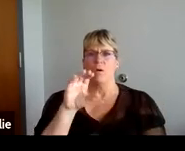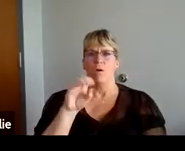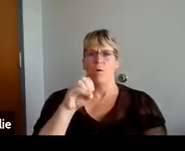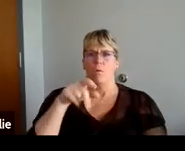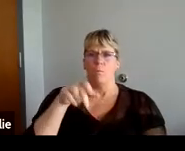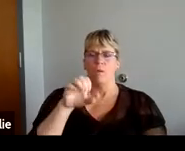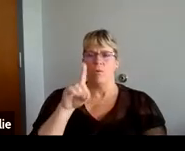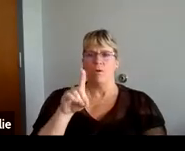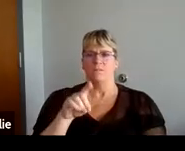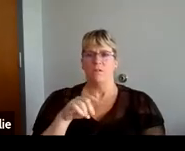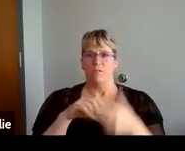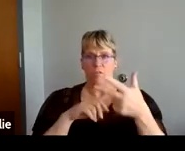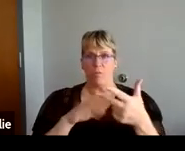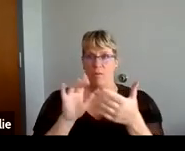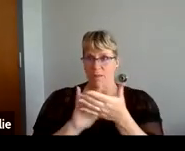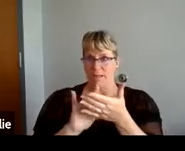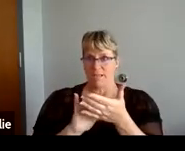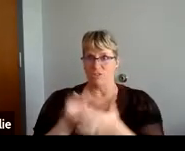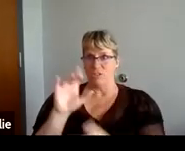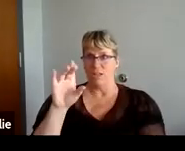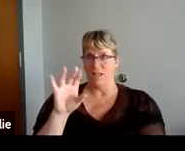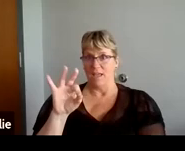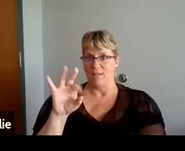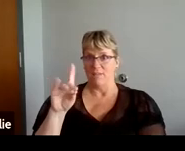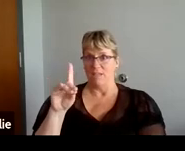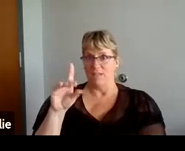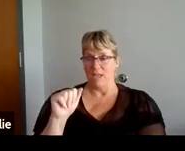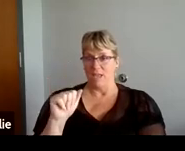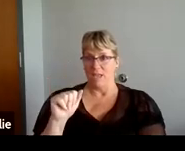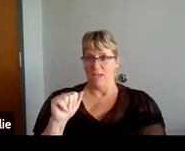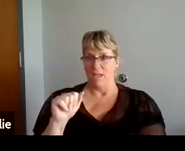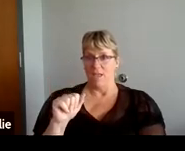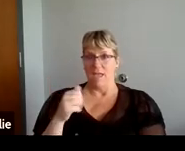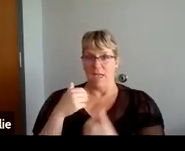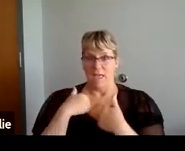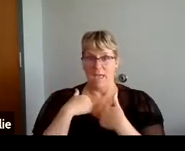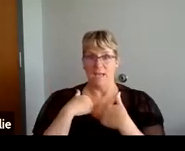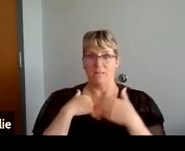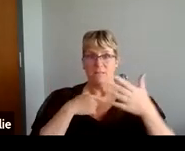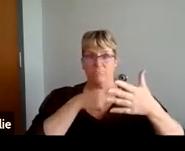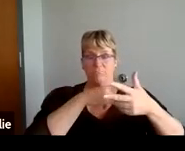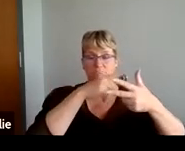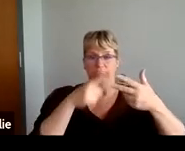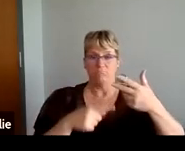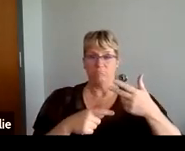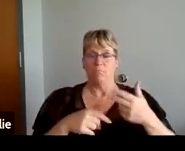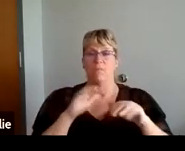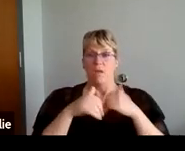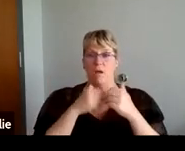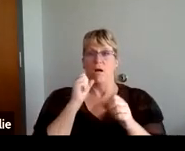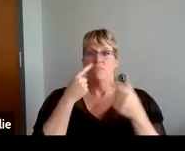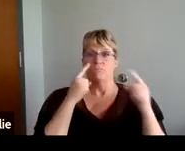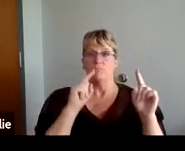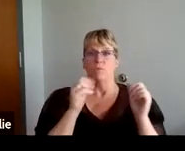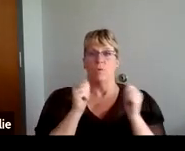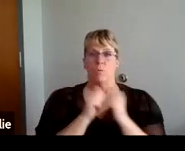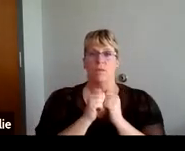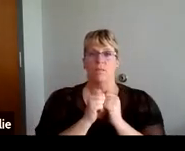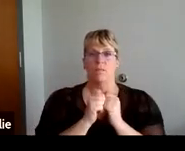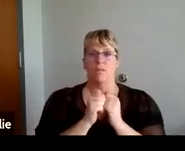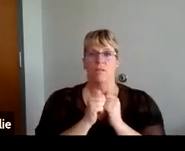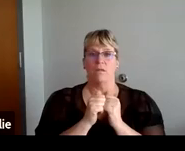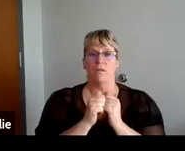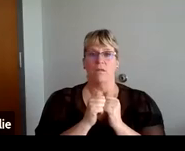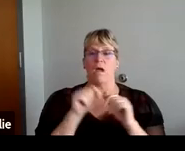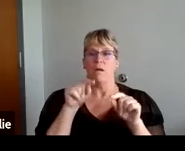that the FDA has approved for use for opioid treatment all work in their respective manners. I'm going to flip to the